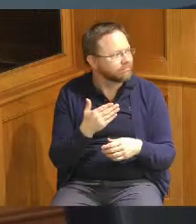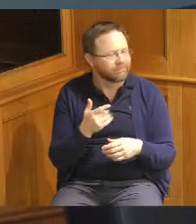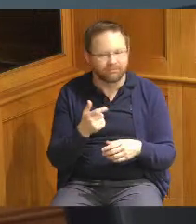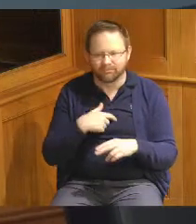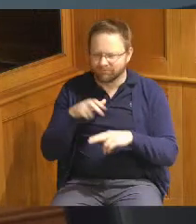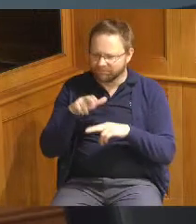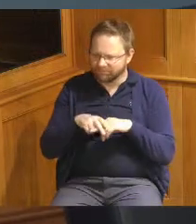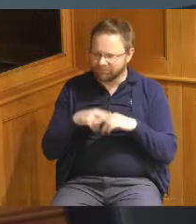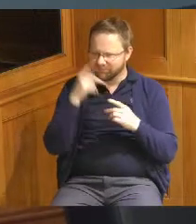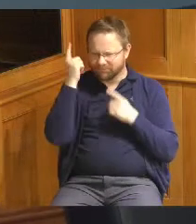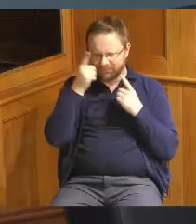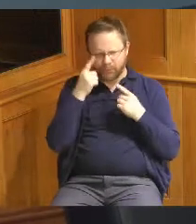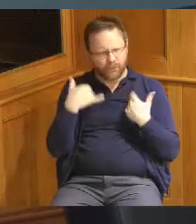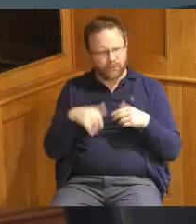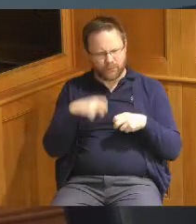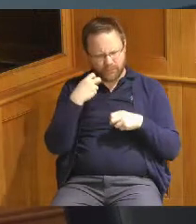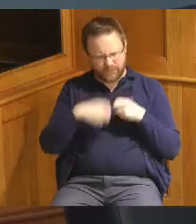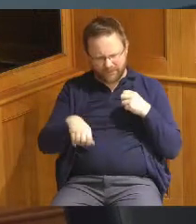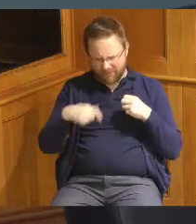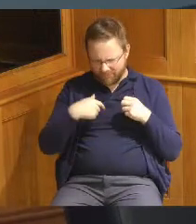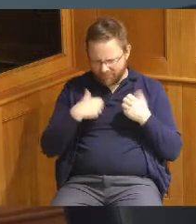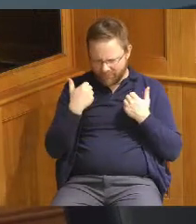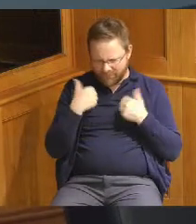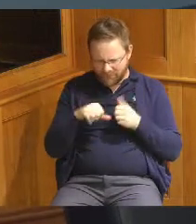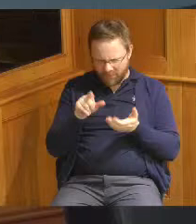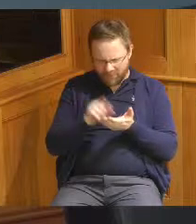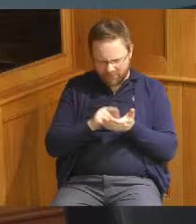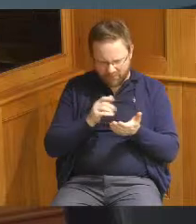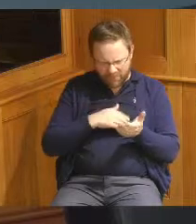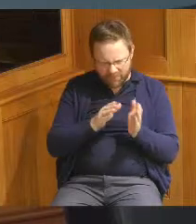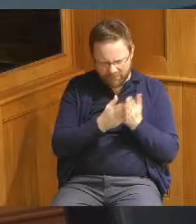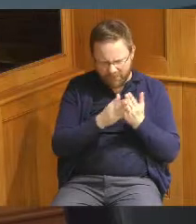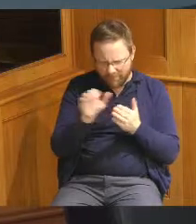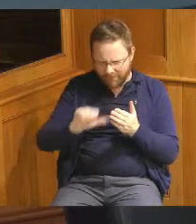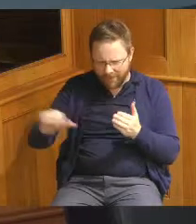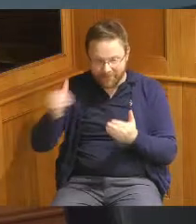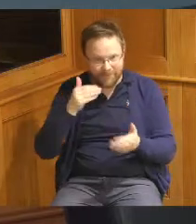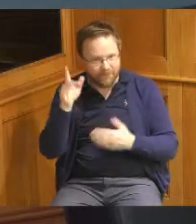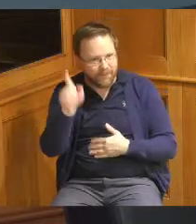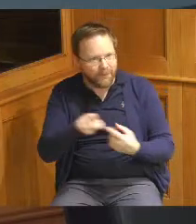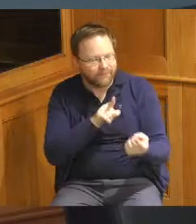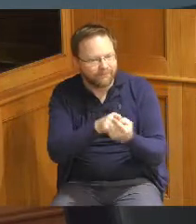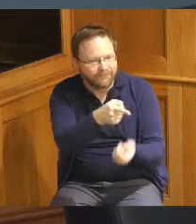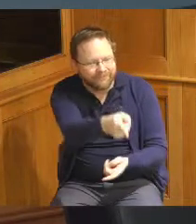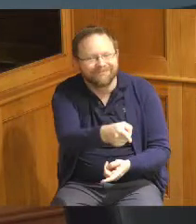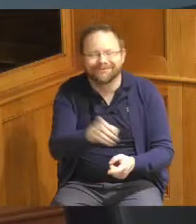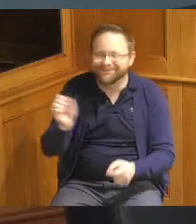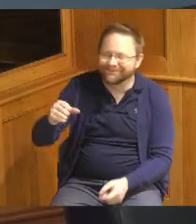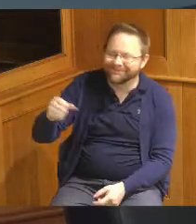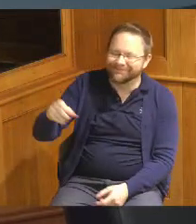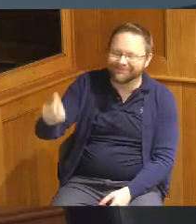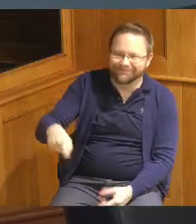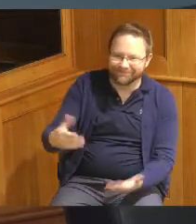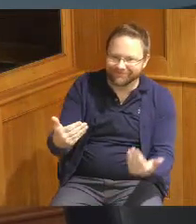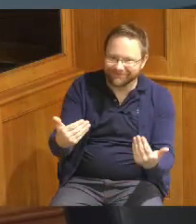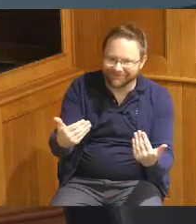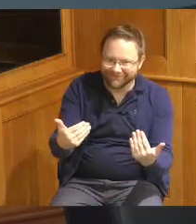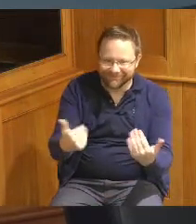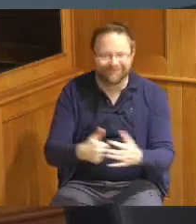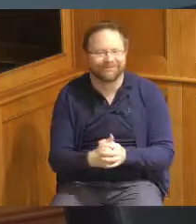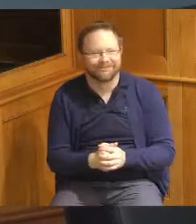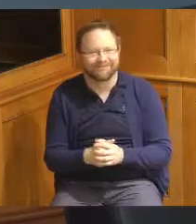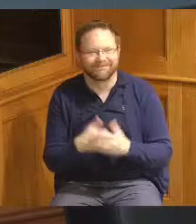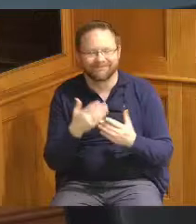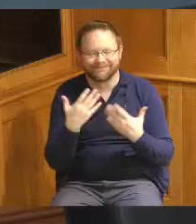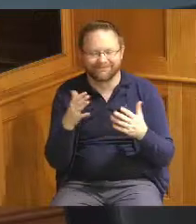about how difficult it was for me trying to get my book on Amazon. I should have went to you guys. Yes, you should have. Please, Please so, come. Yes. Yeah. Yes.